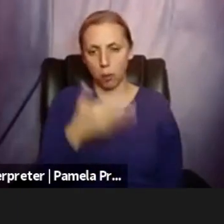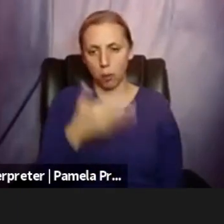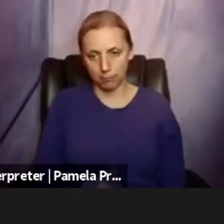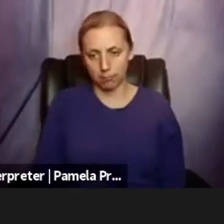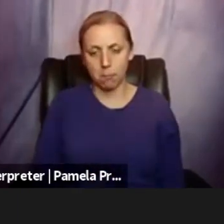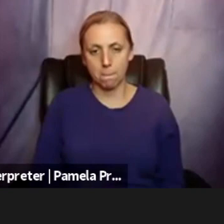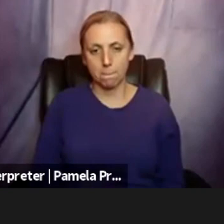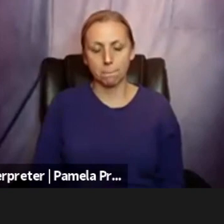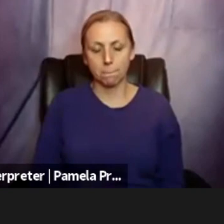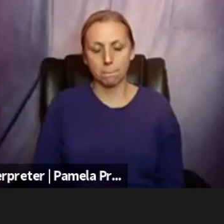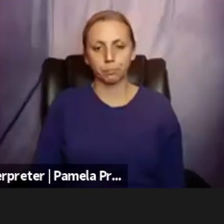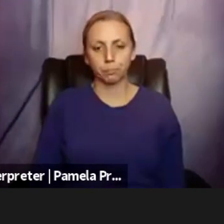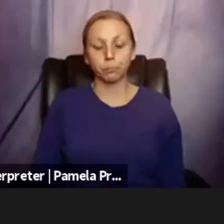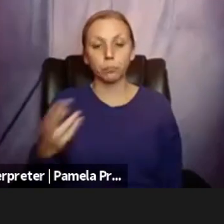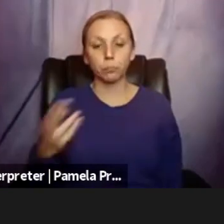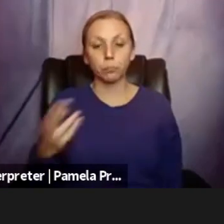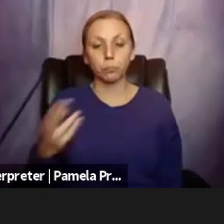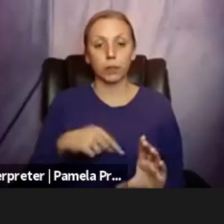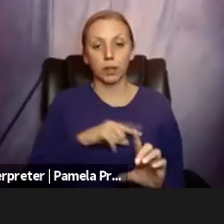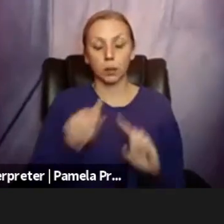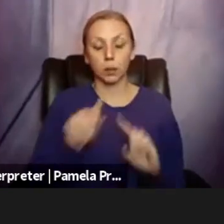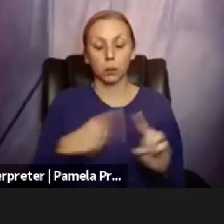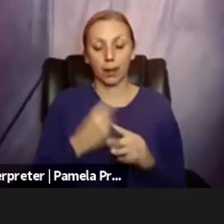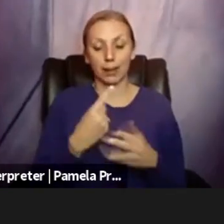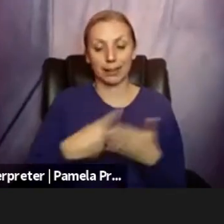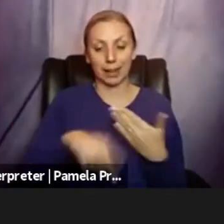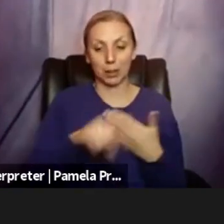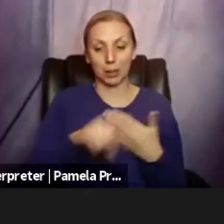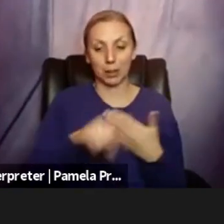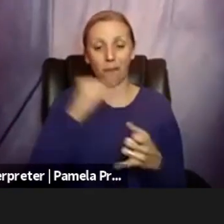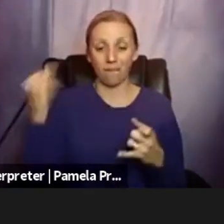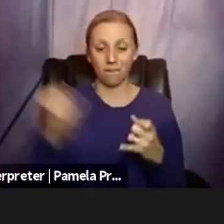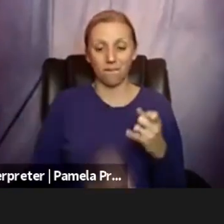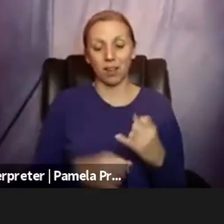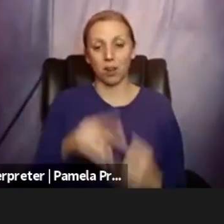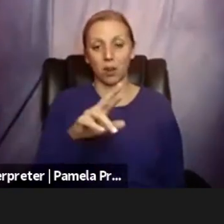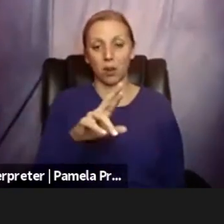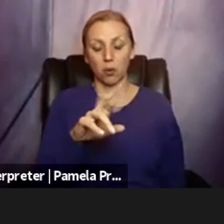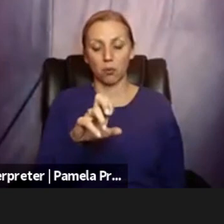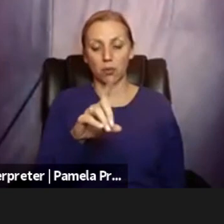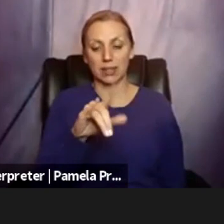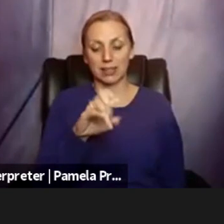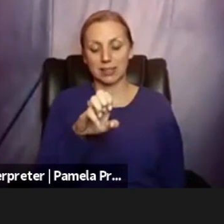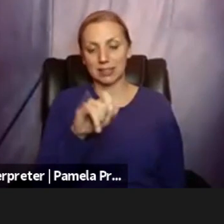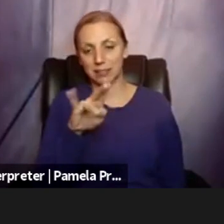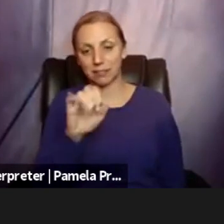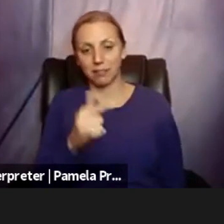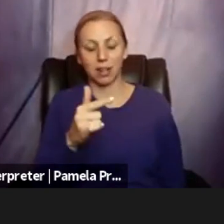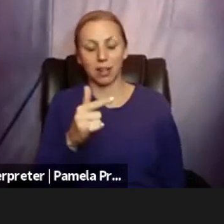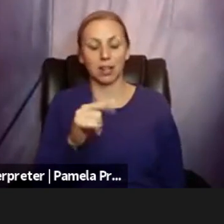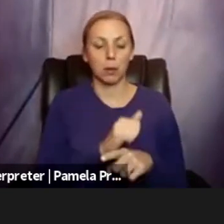Join us next week for our final Redefining Practice Town Hall, Afro-Latinidad, and the New York City